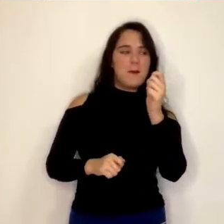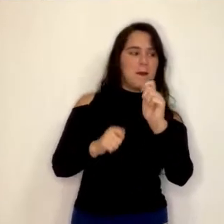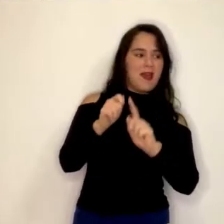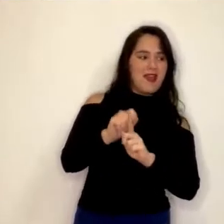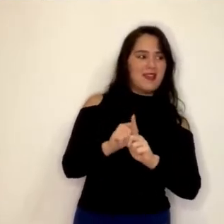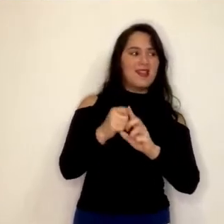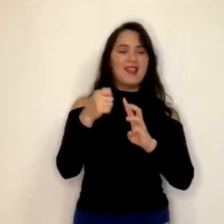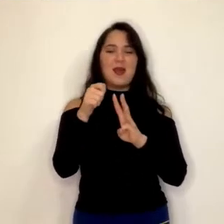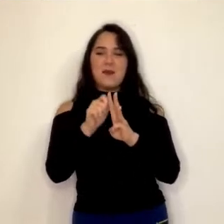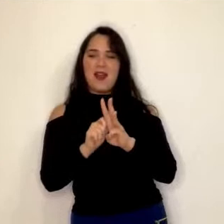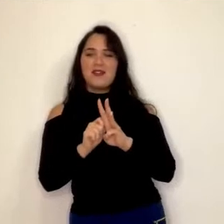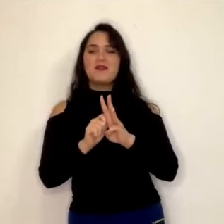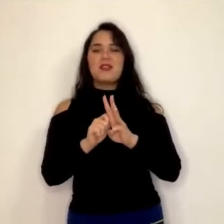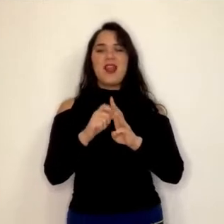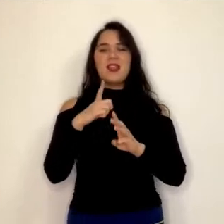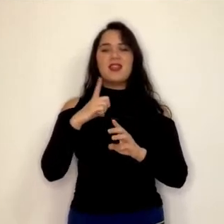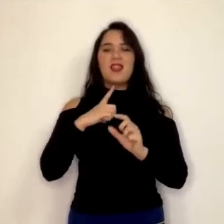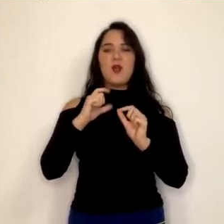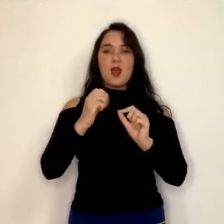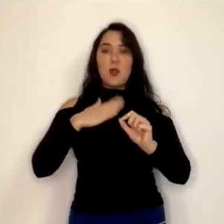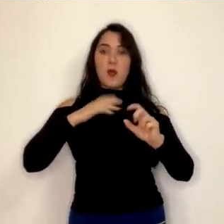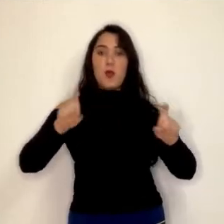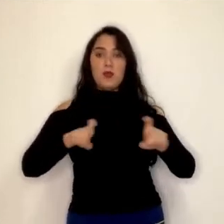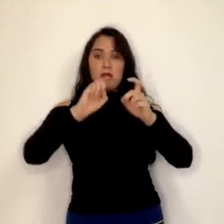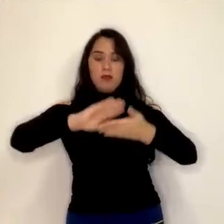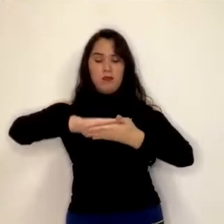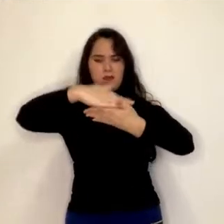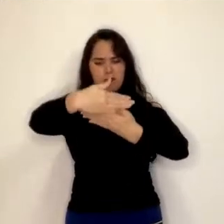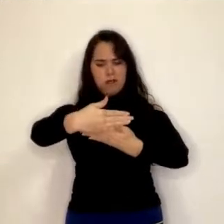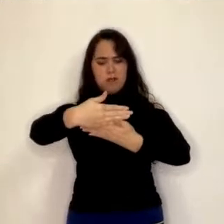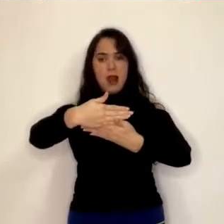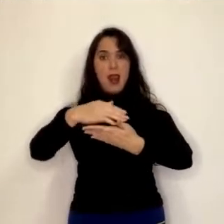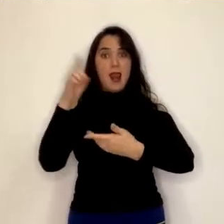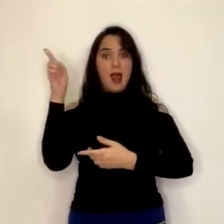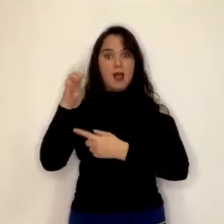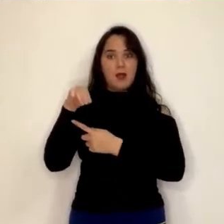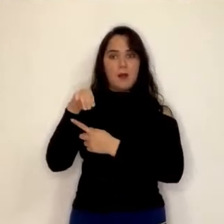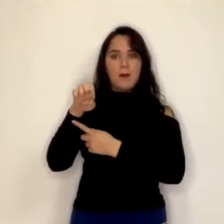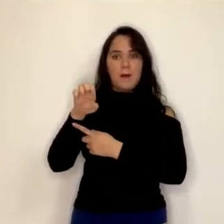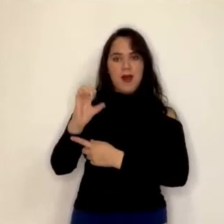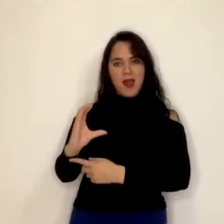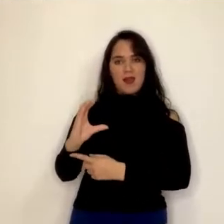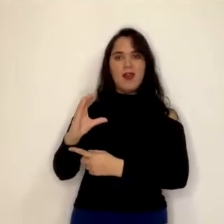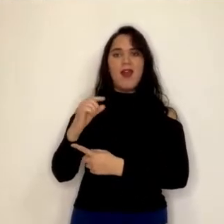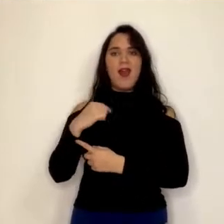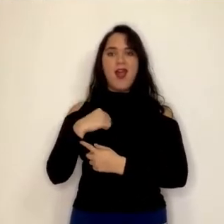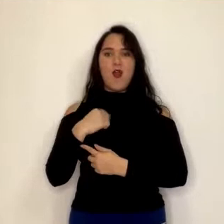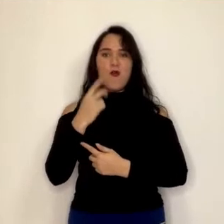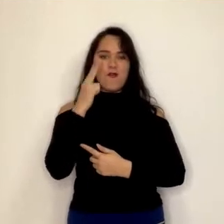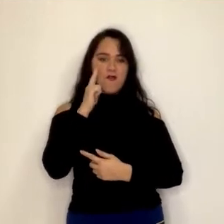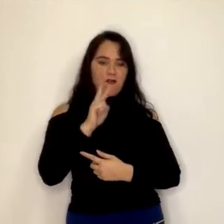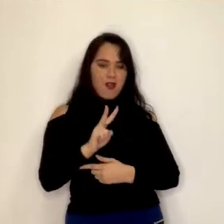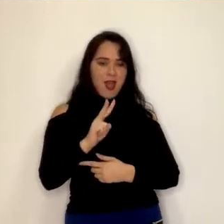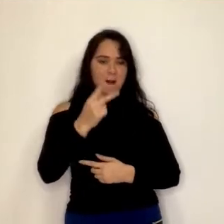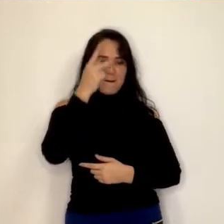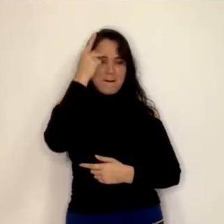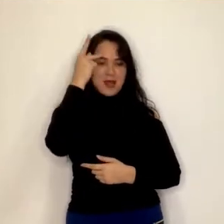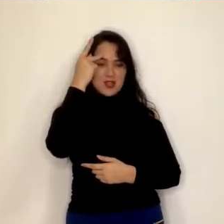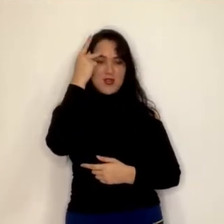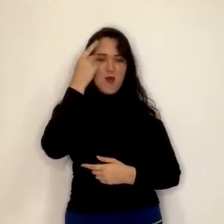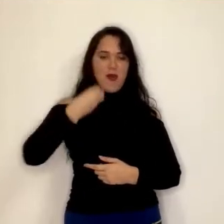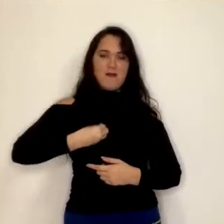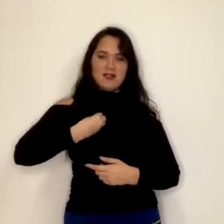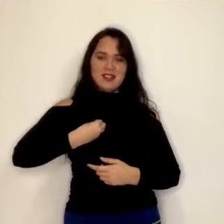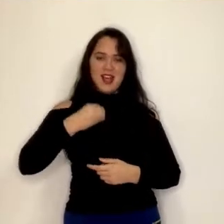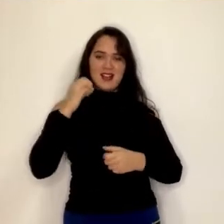having 50 million people attendance rates in my computer. I had those